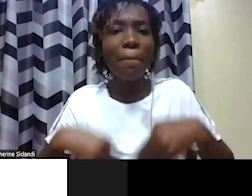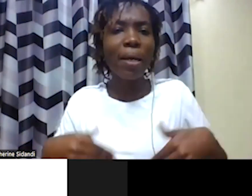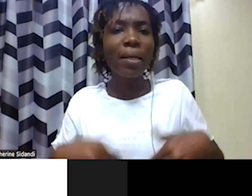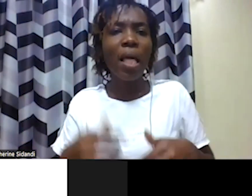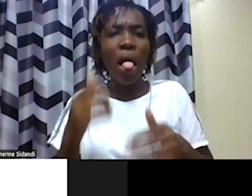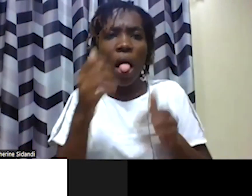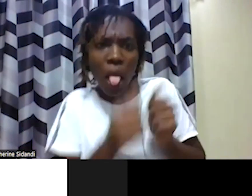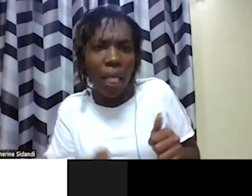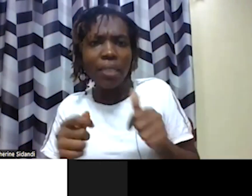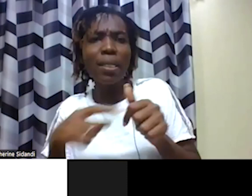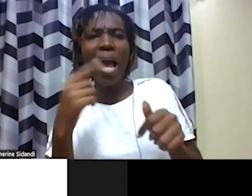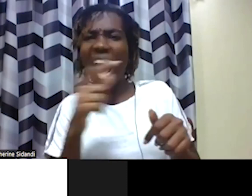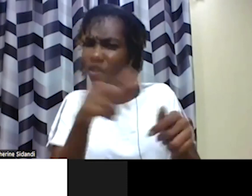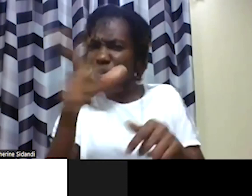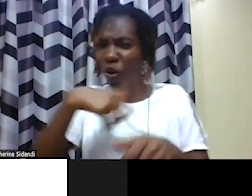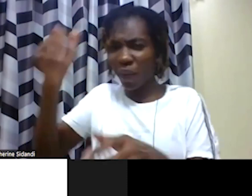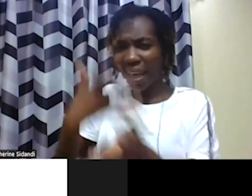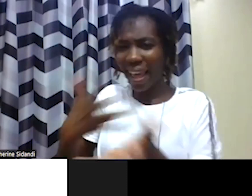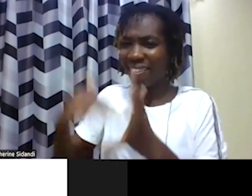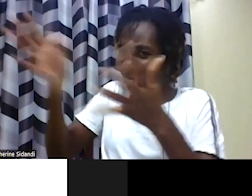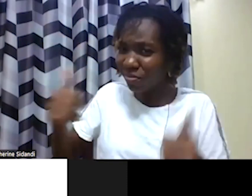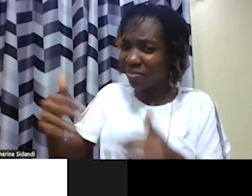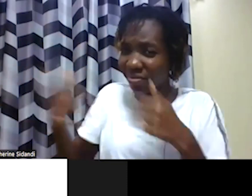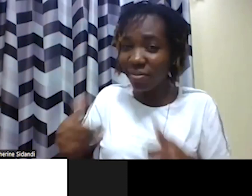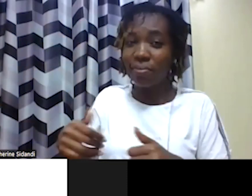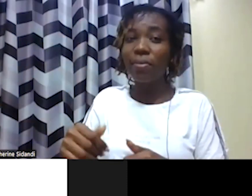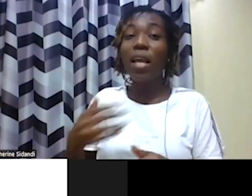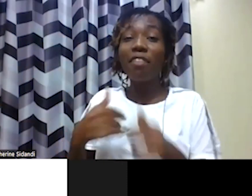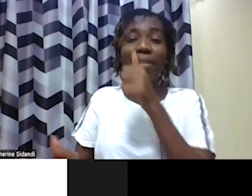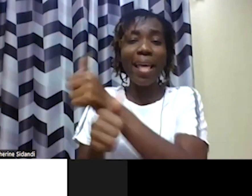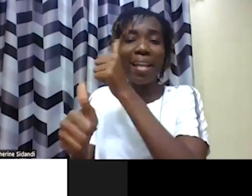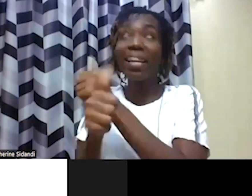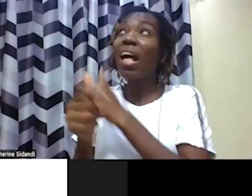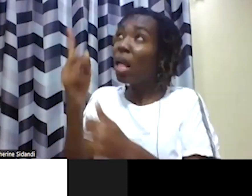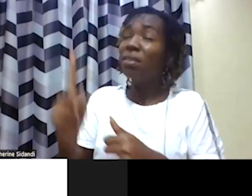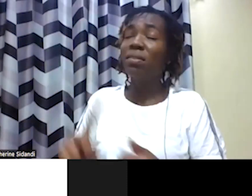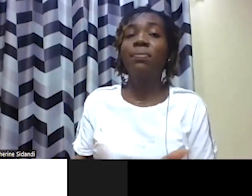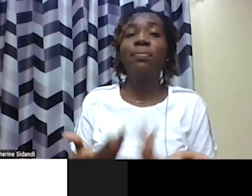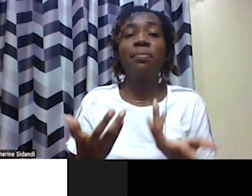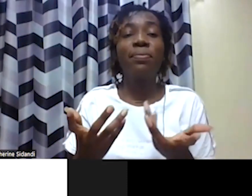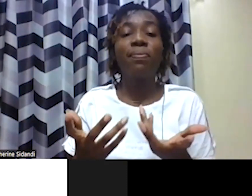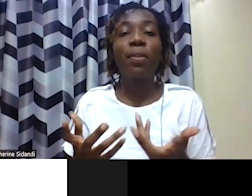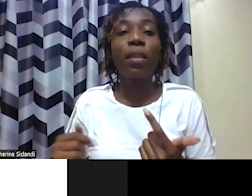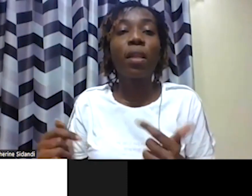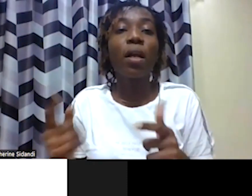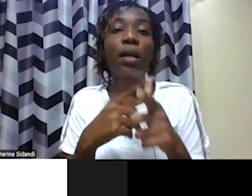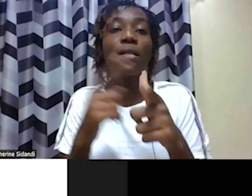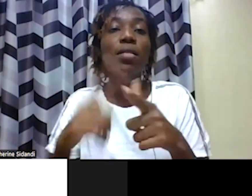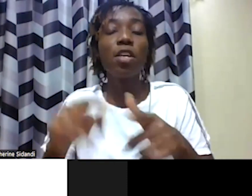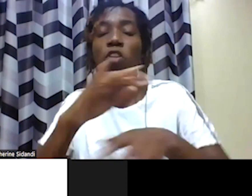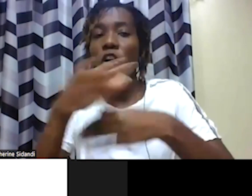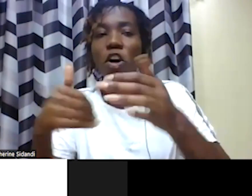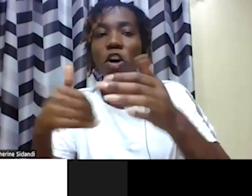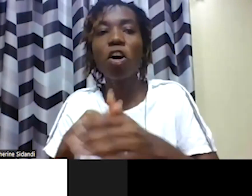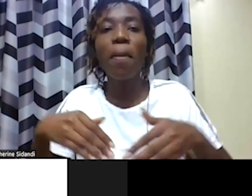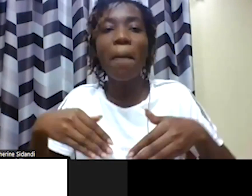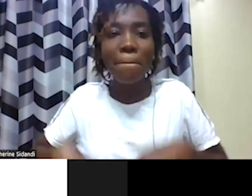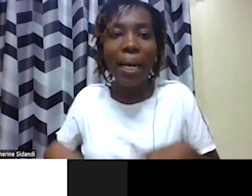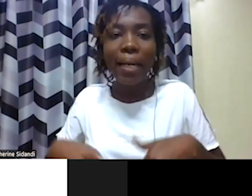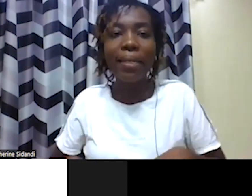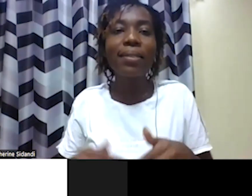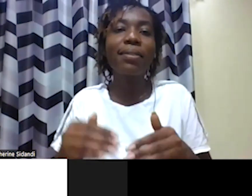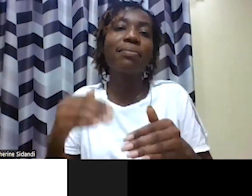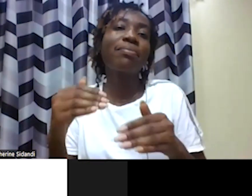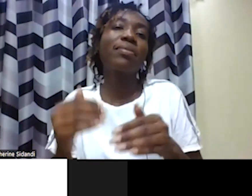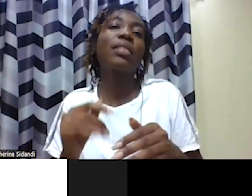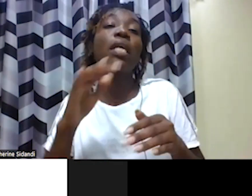like, come down, unenda wapi. There is danger up there. Then they removed all the other monkeys and most of the monkeys and